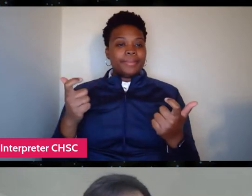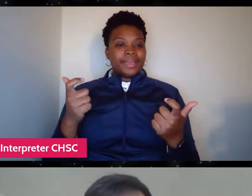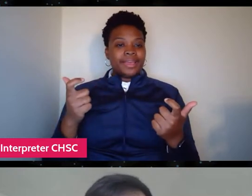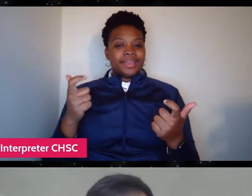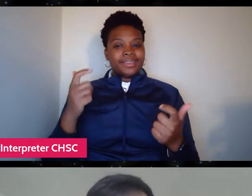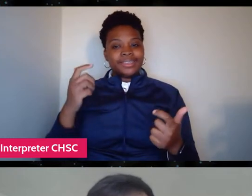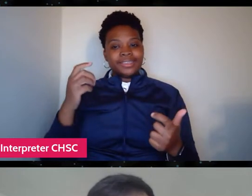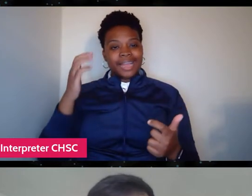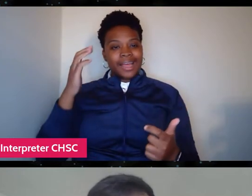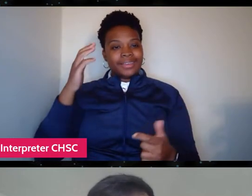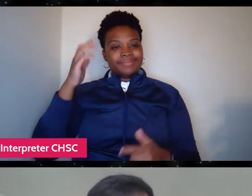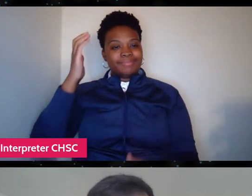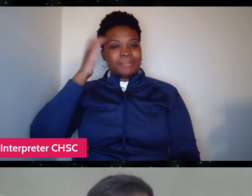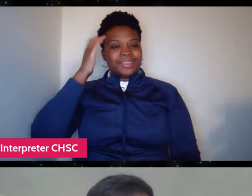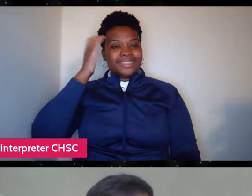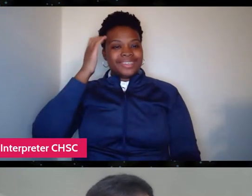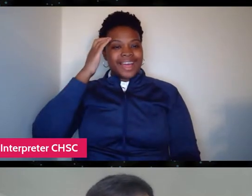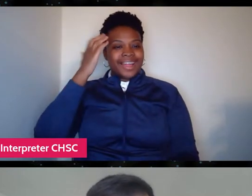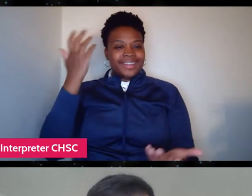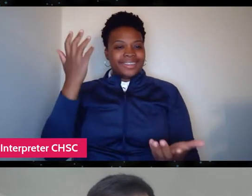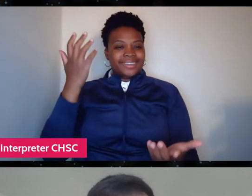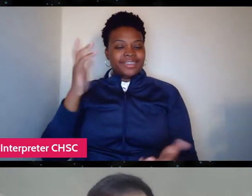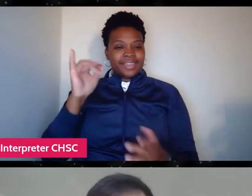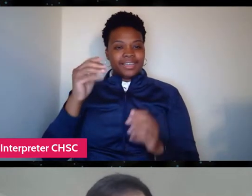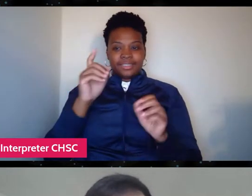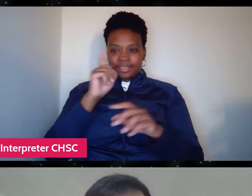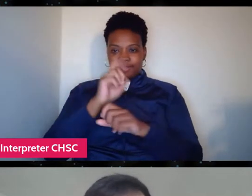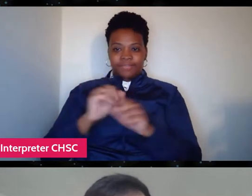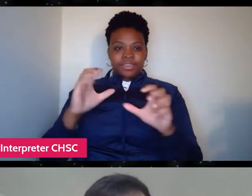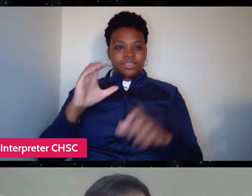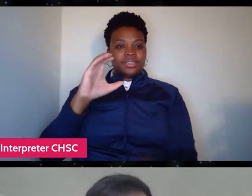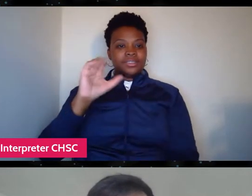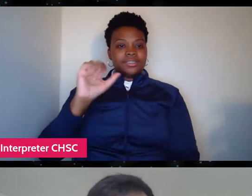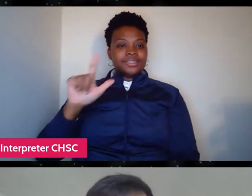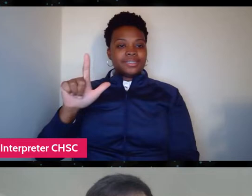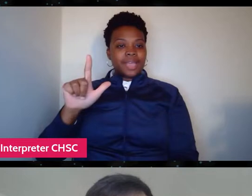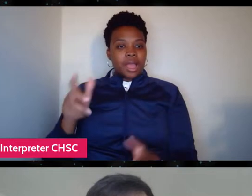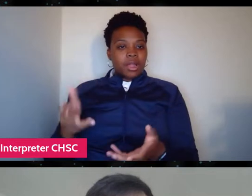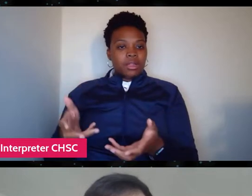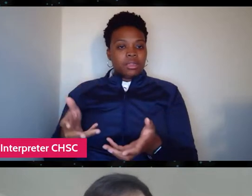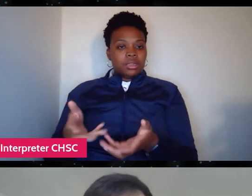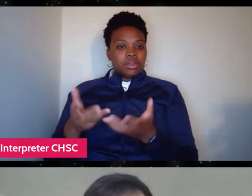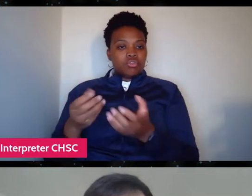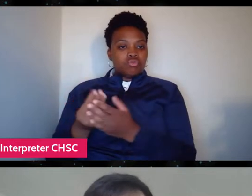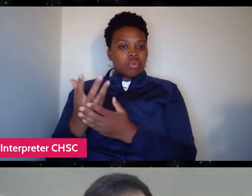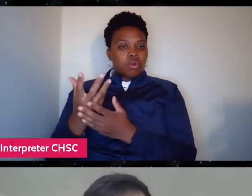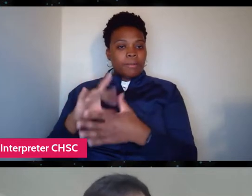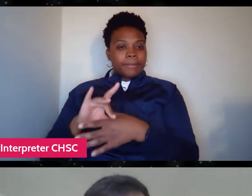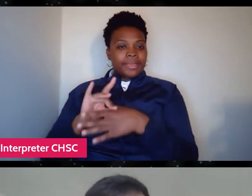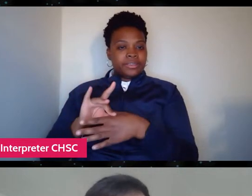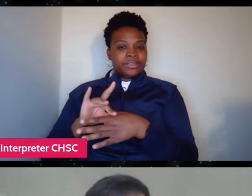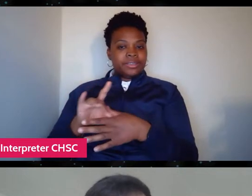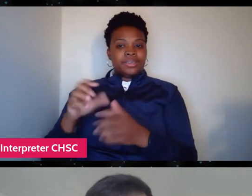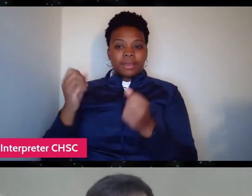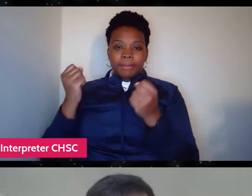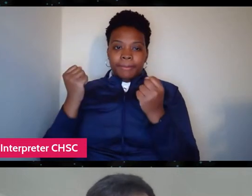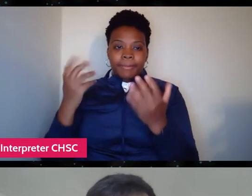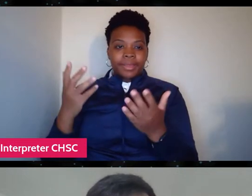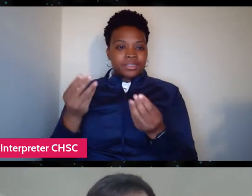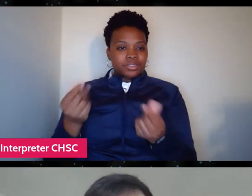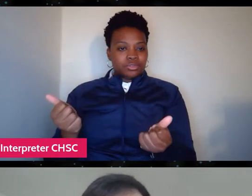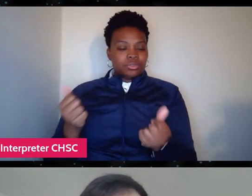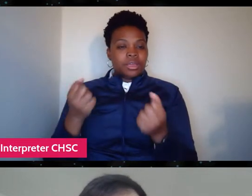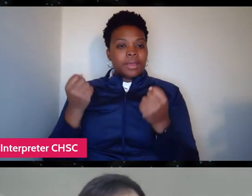mentality. And that is this vision that cell cultured meat can be a solution that many different types of stakeholders can